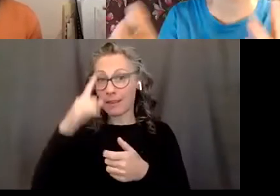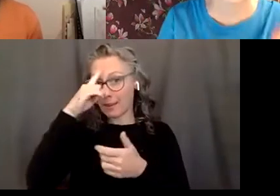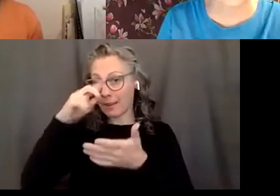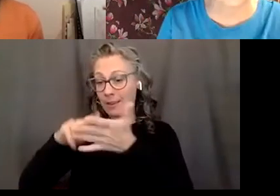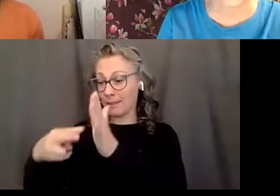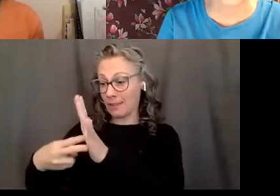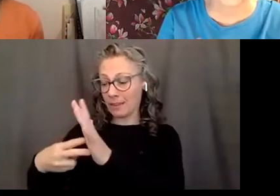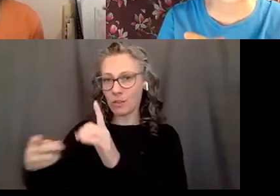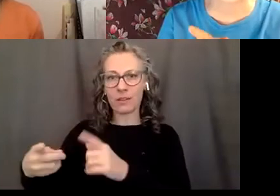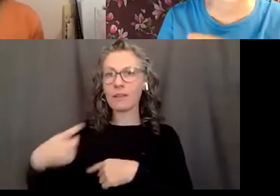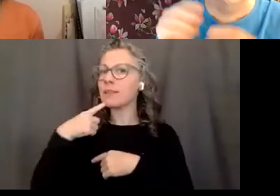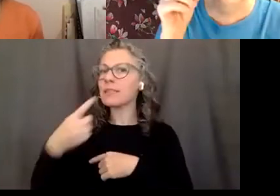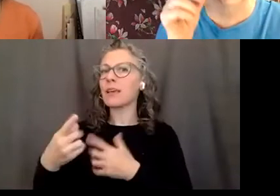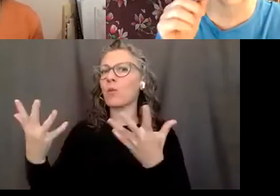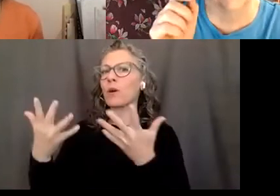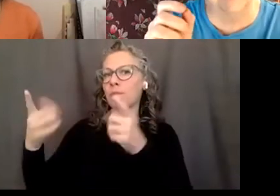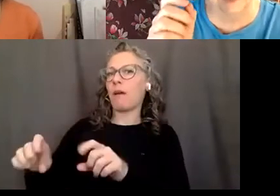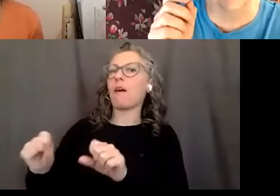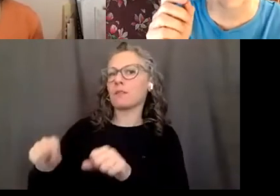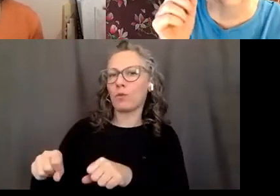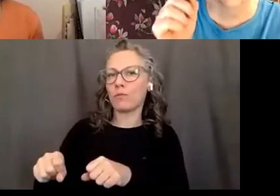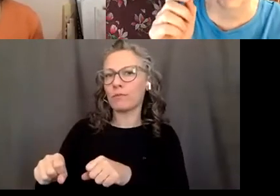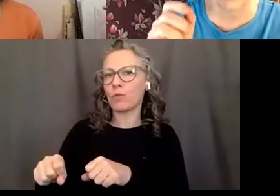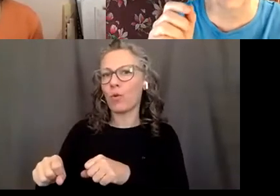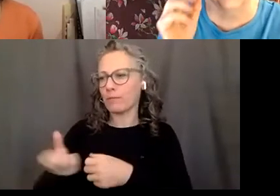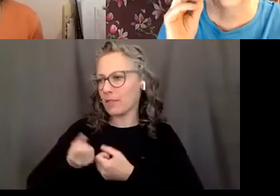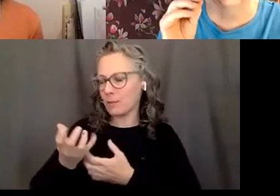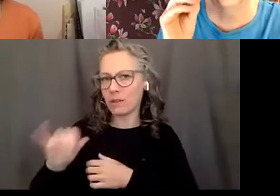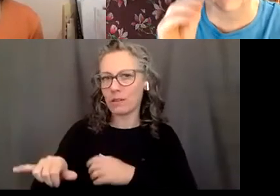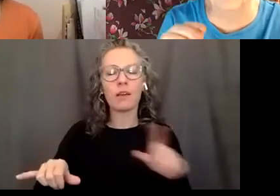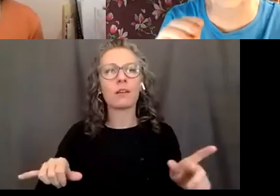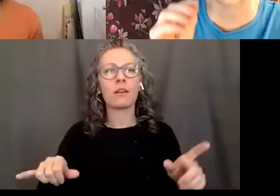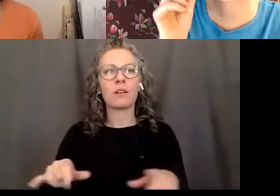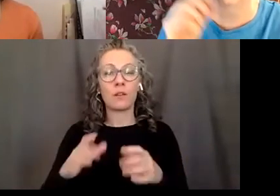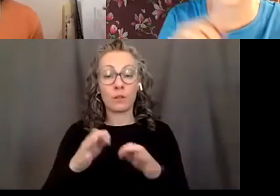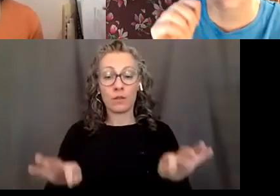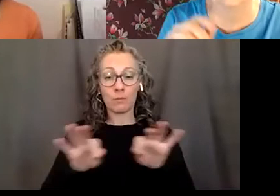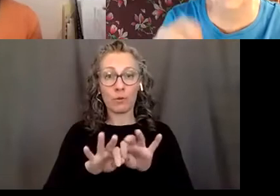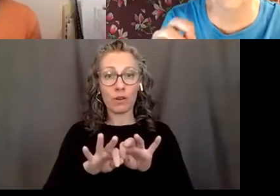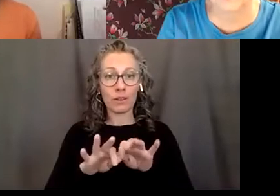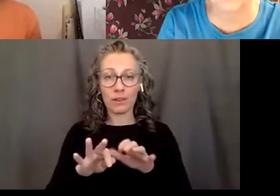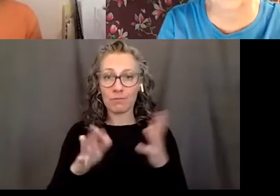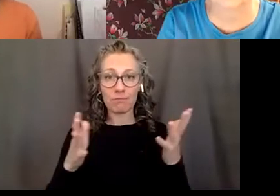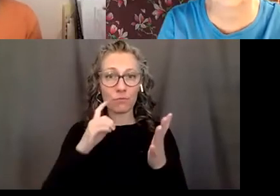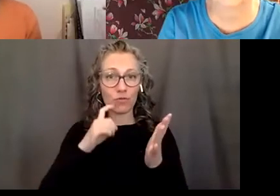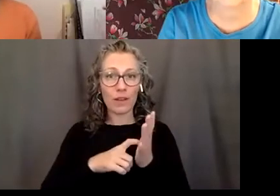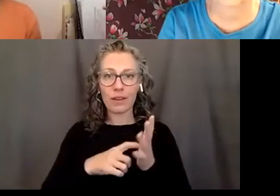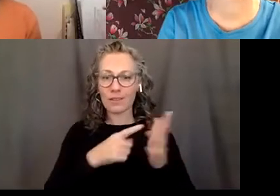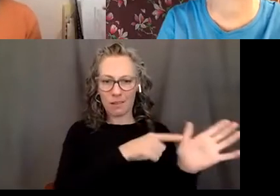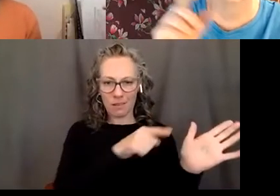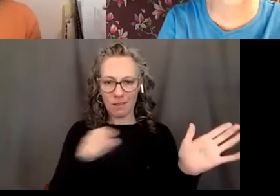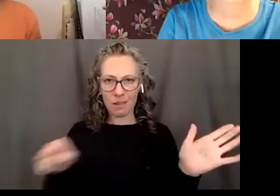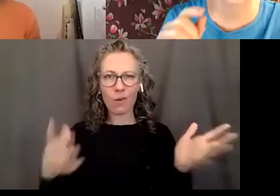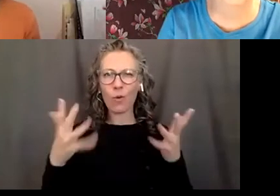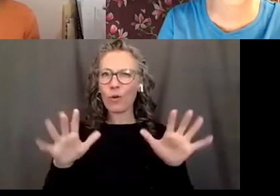saying what it is that's possible. And the thing that I think is so important is to recognize that we are already doing that.